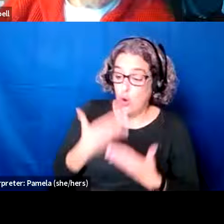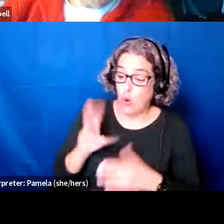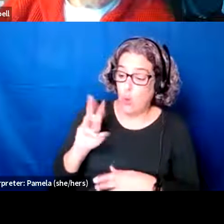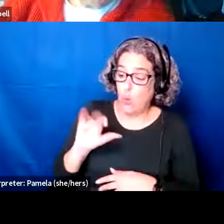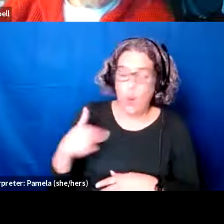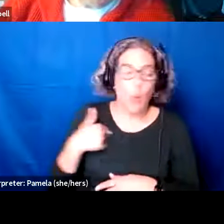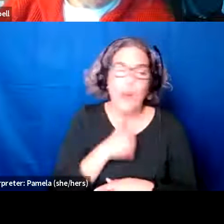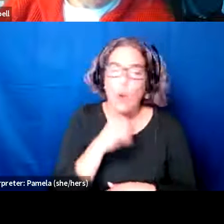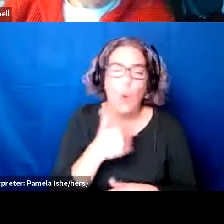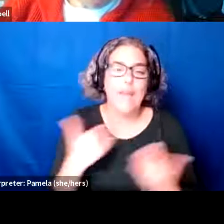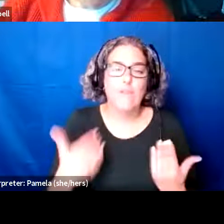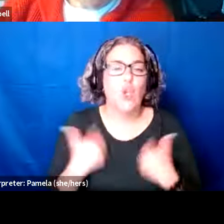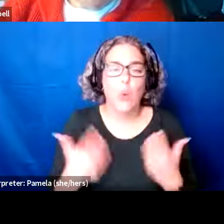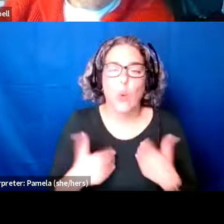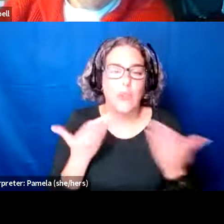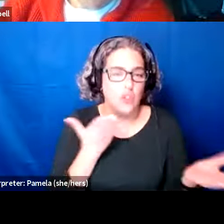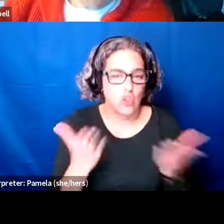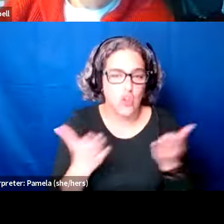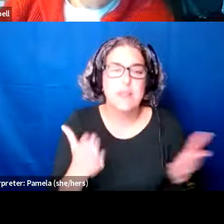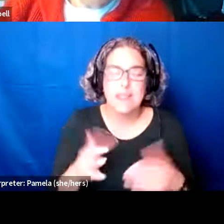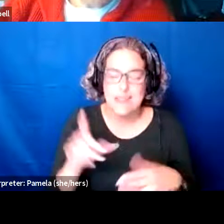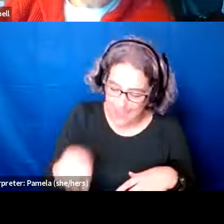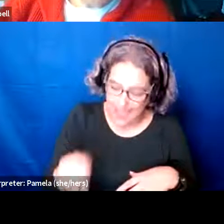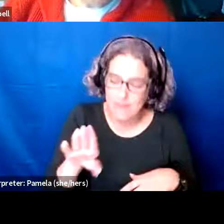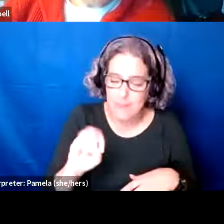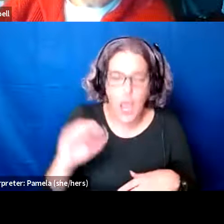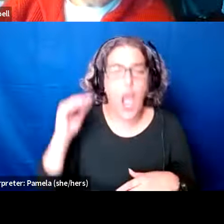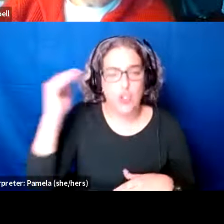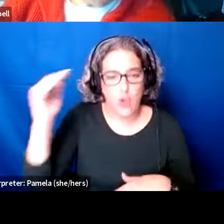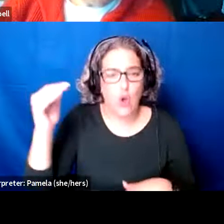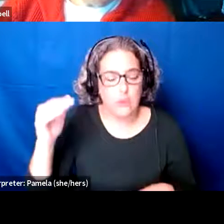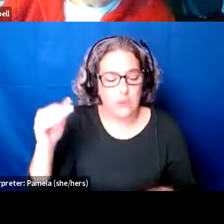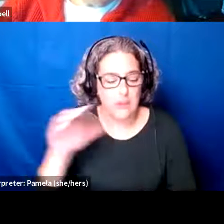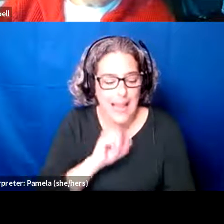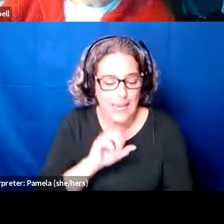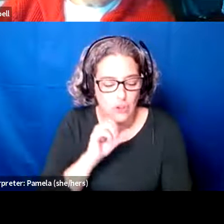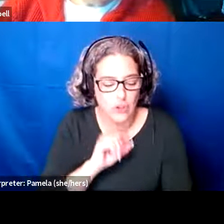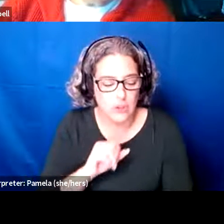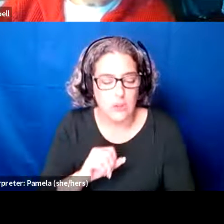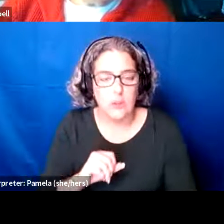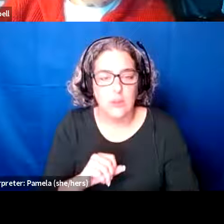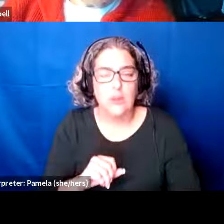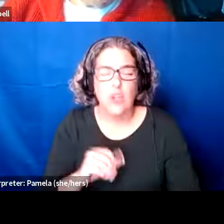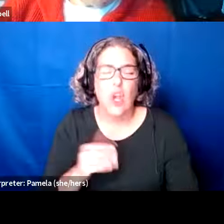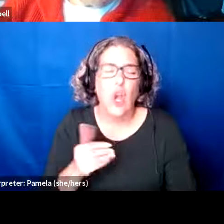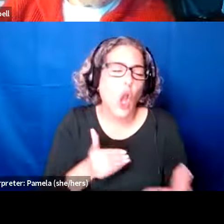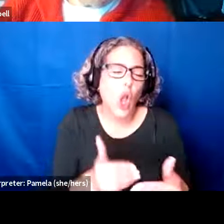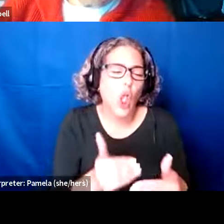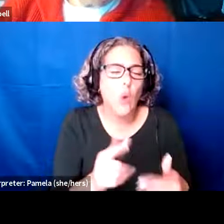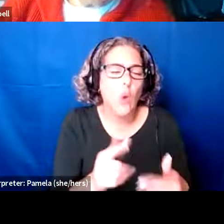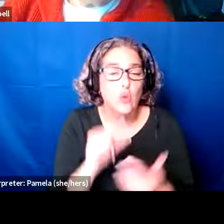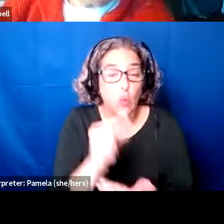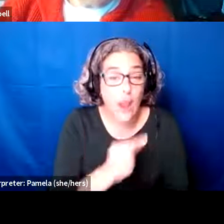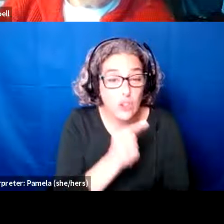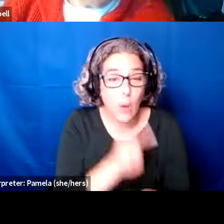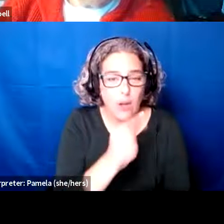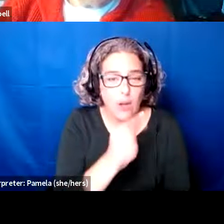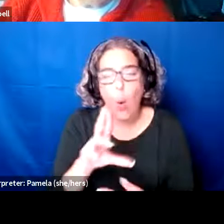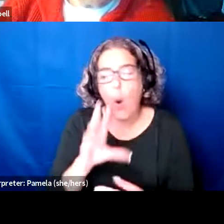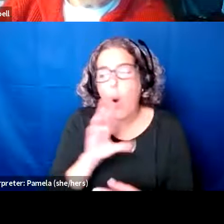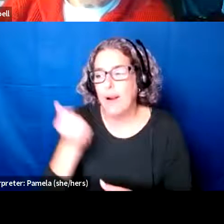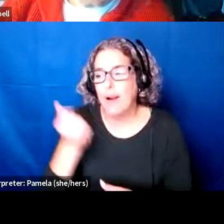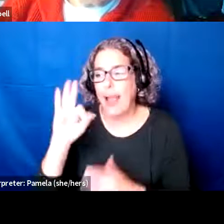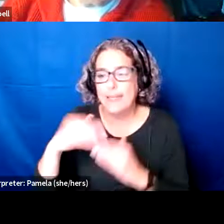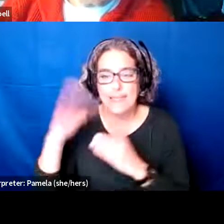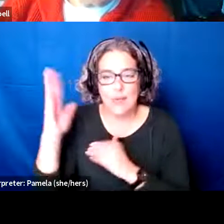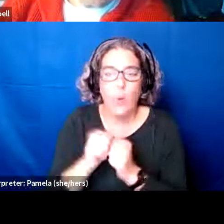youth services. So they have to be in adult age. So close to graduating or 19 or older with an